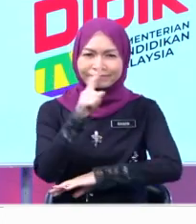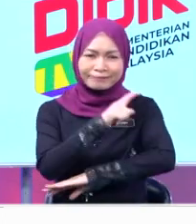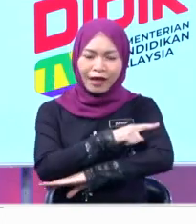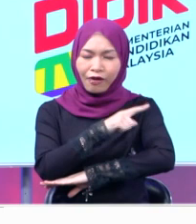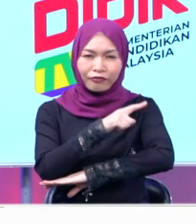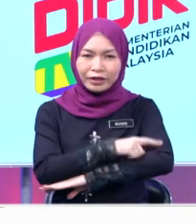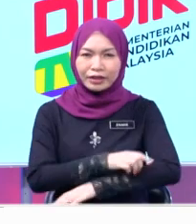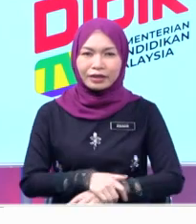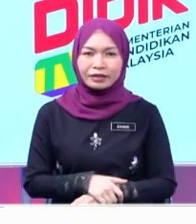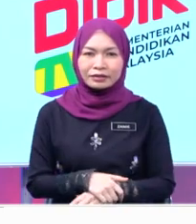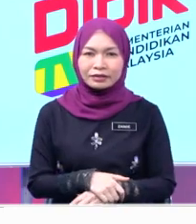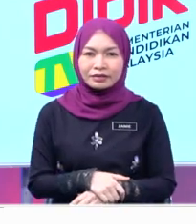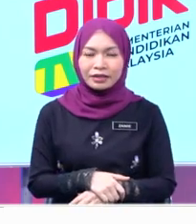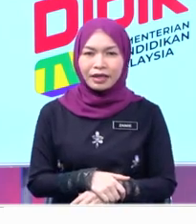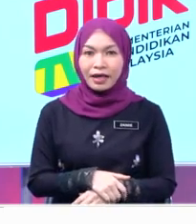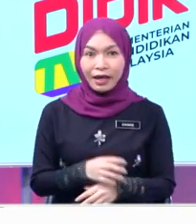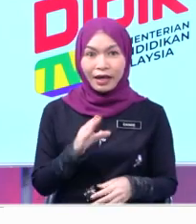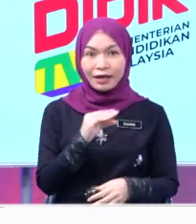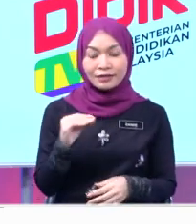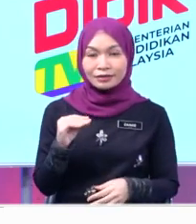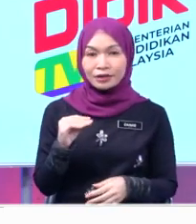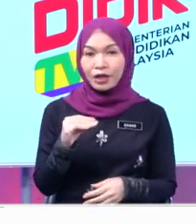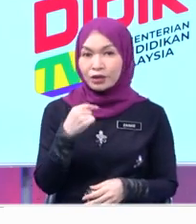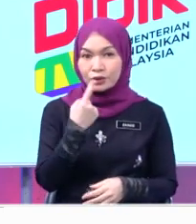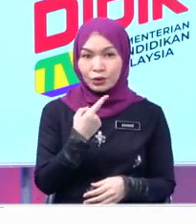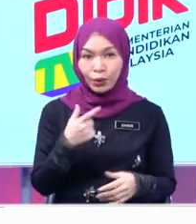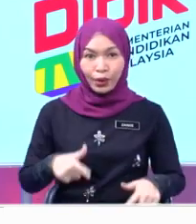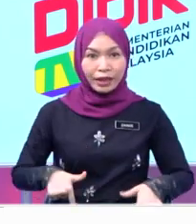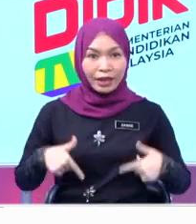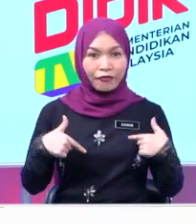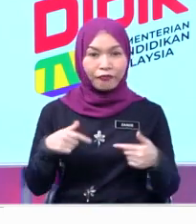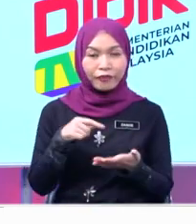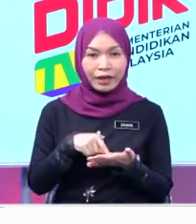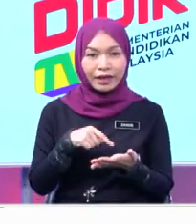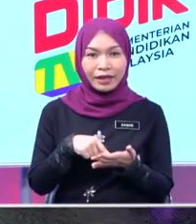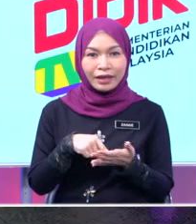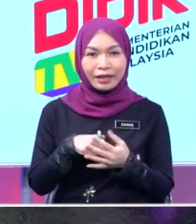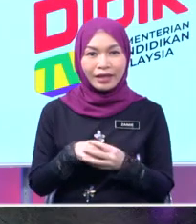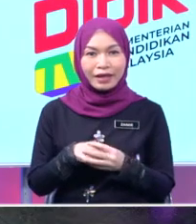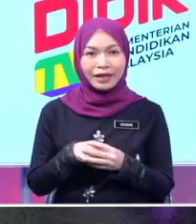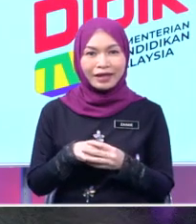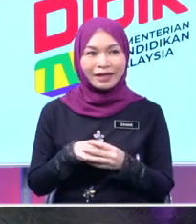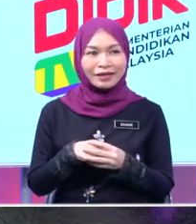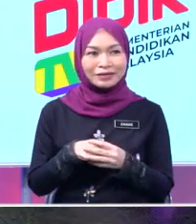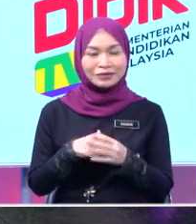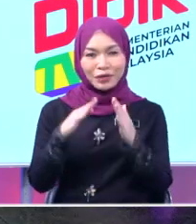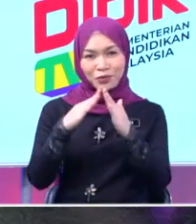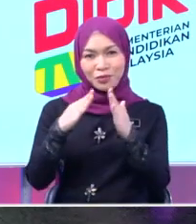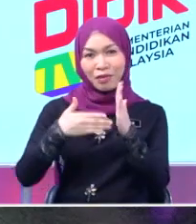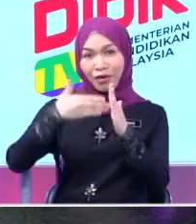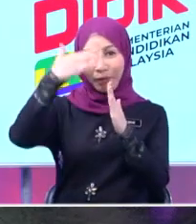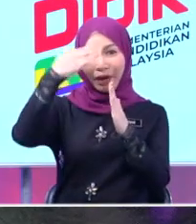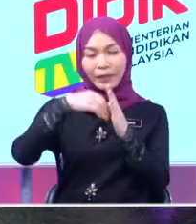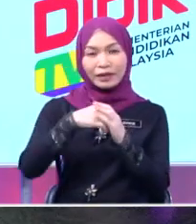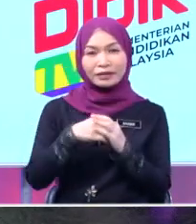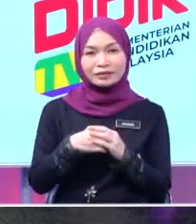who live in apartments, Right. right? Okay. What about you, Chris? Do you live in an apartment or a No, I live in a home, a landed home, but I do not